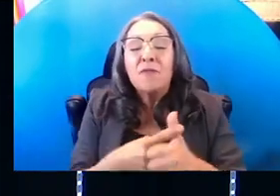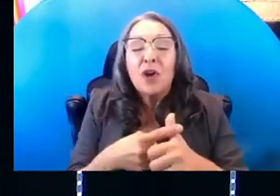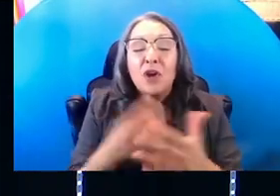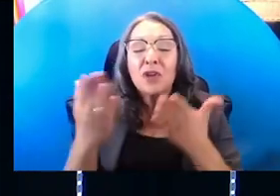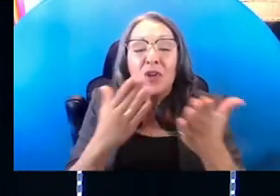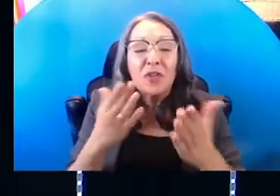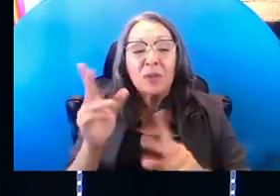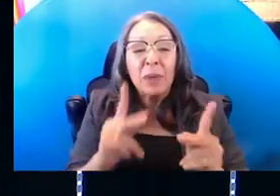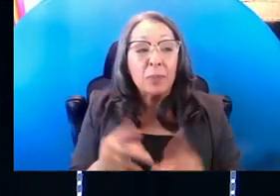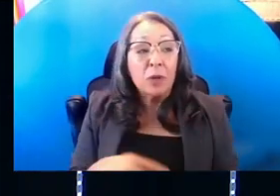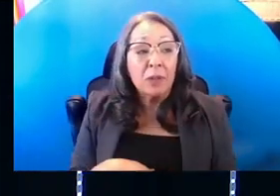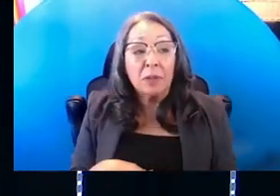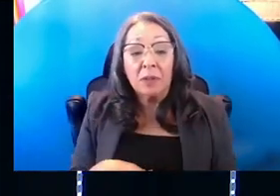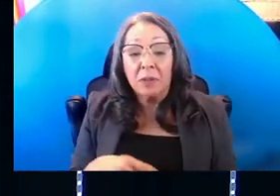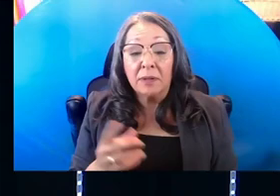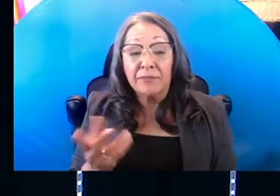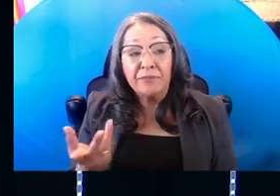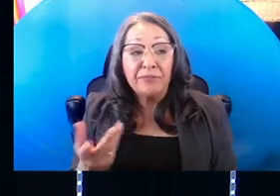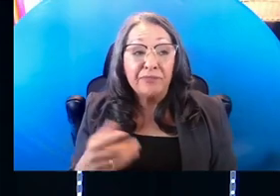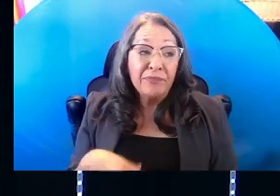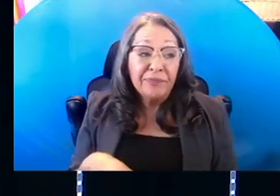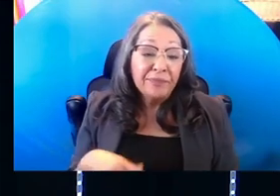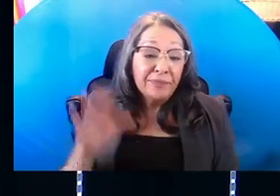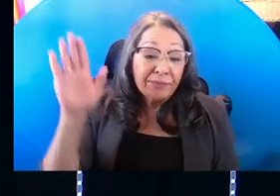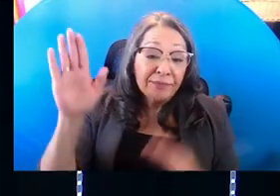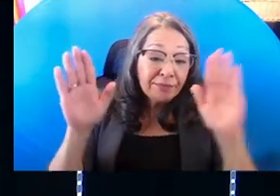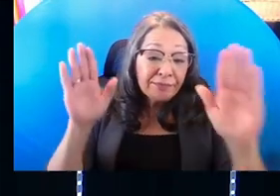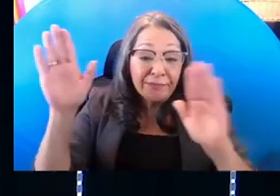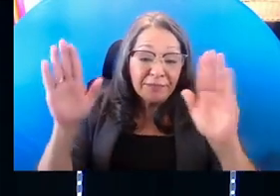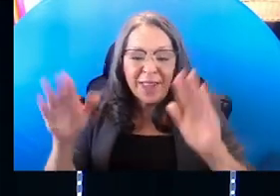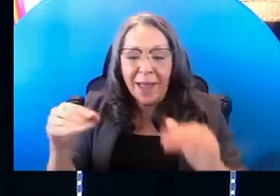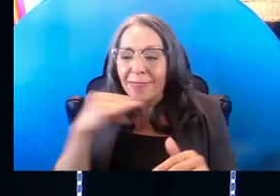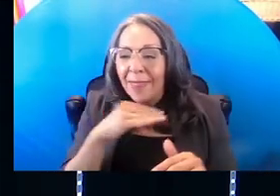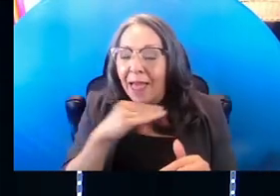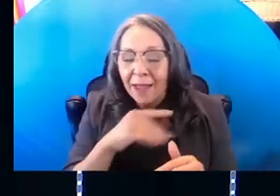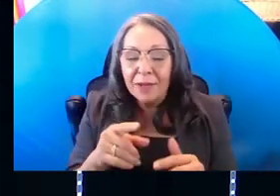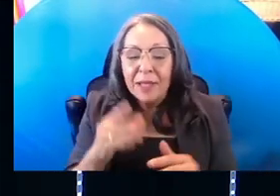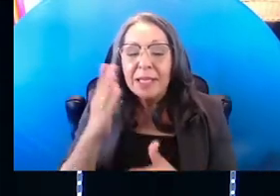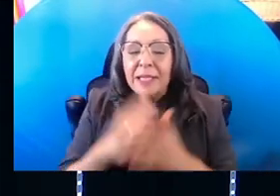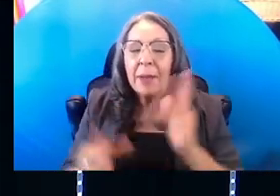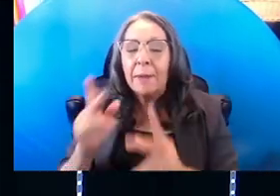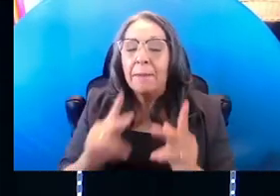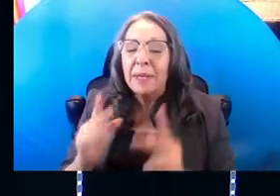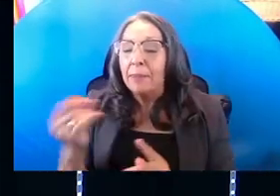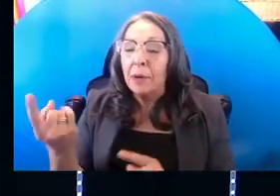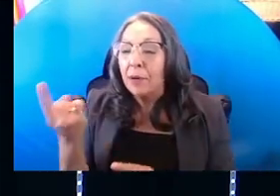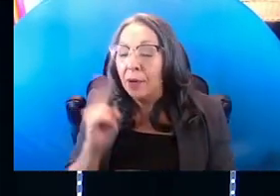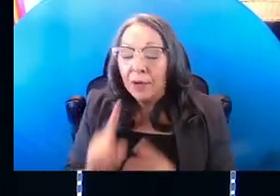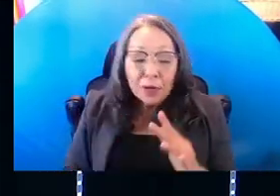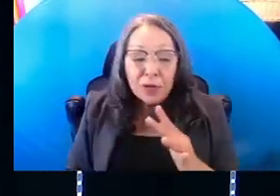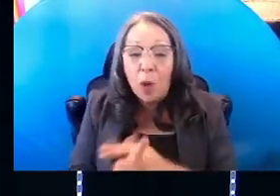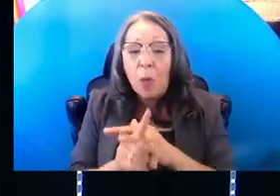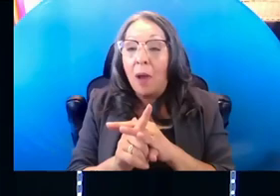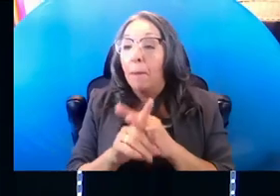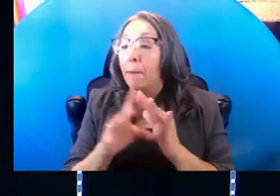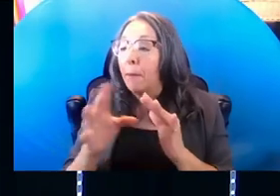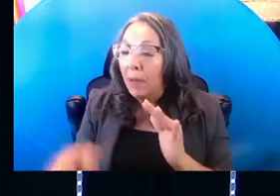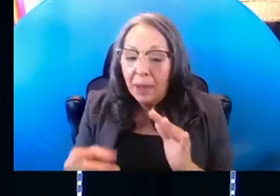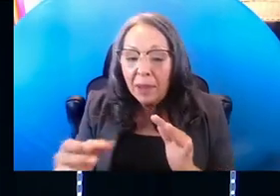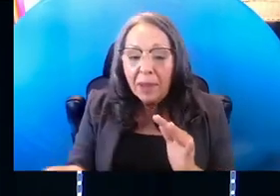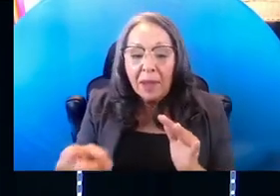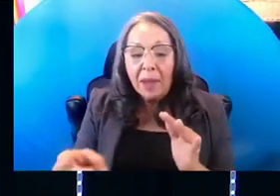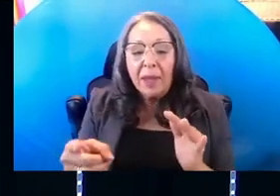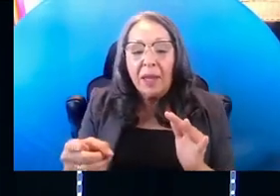You know what I mean? Because I see some of y'all come in here, you know, it's like, got your schmediums on. No, I'm just kidding. It's a real thing. I say that